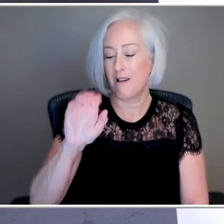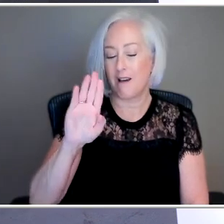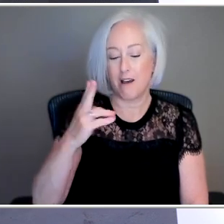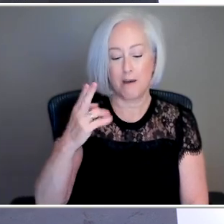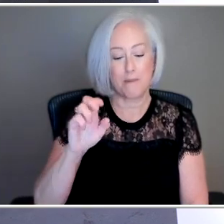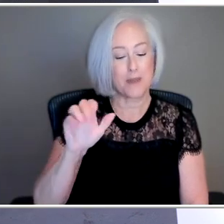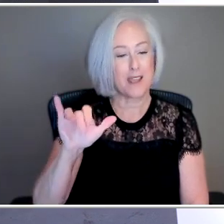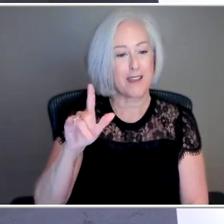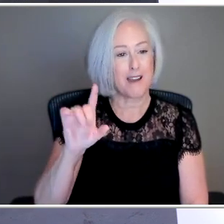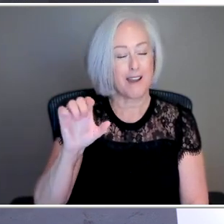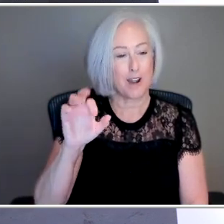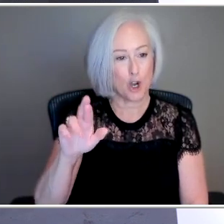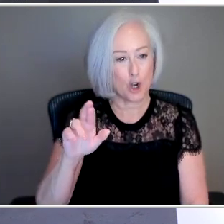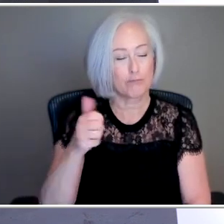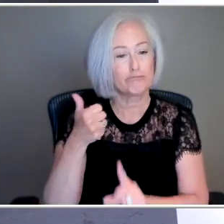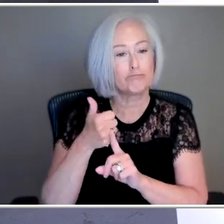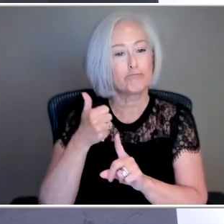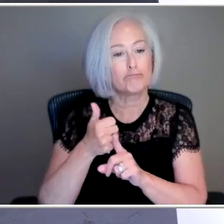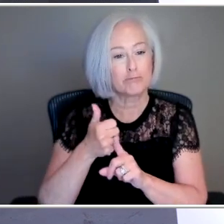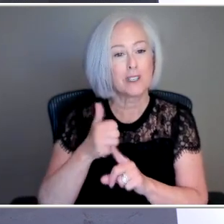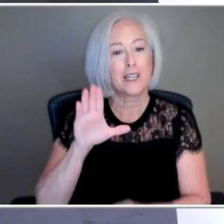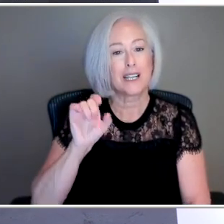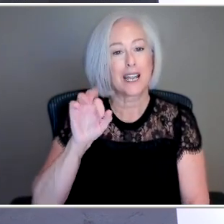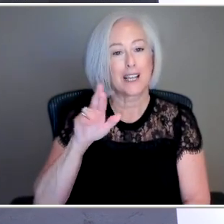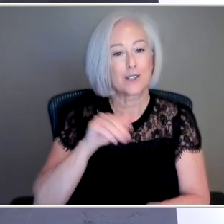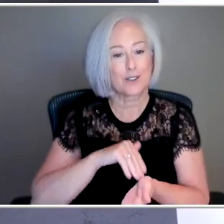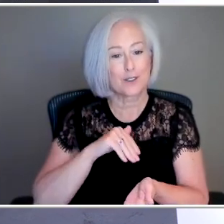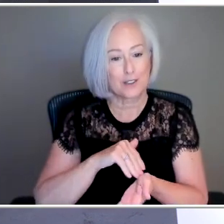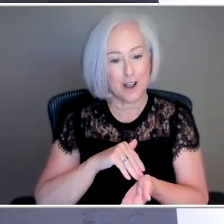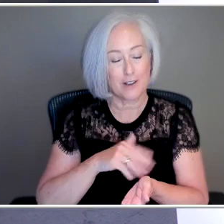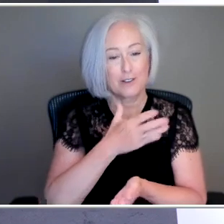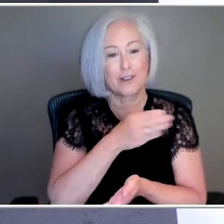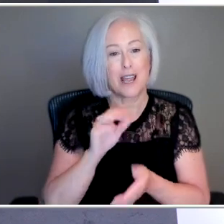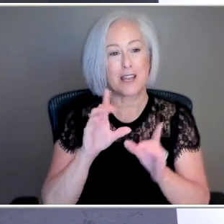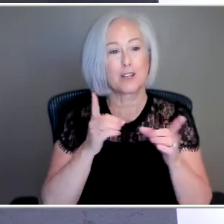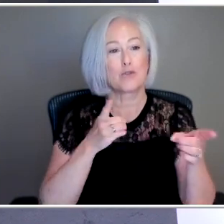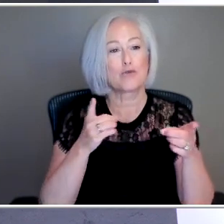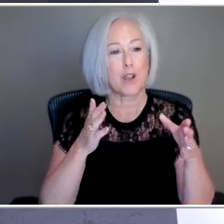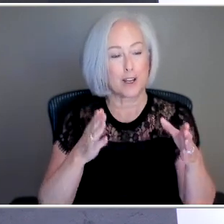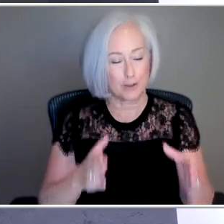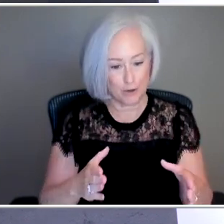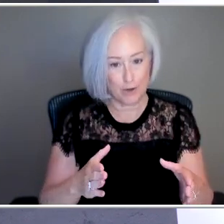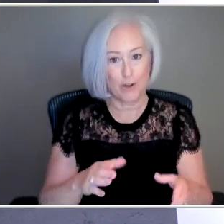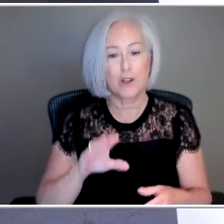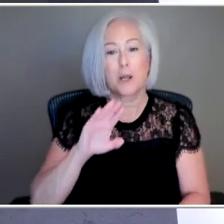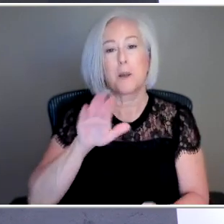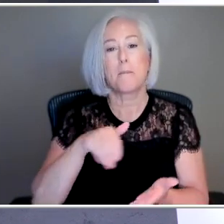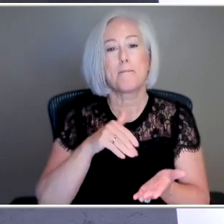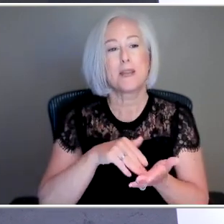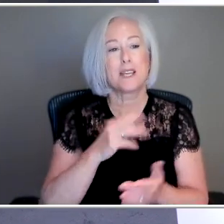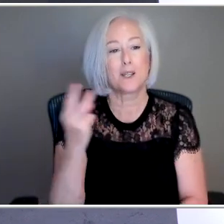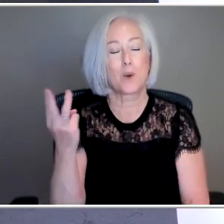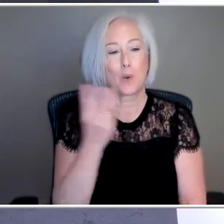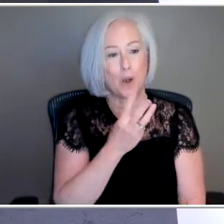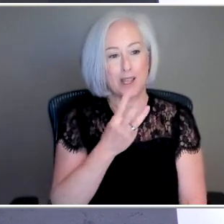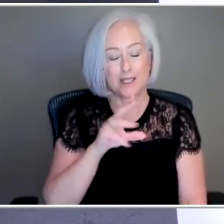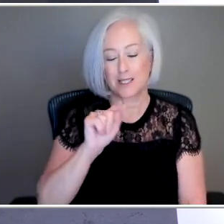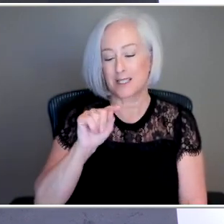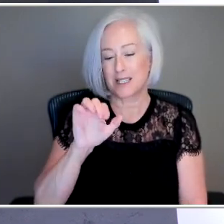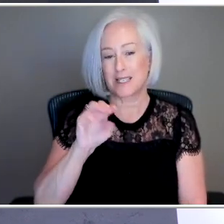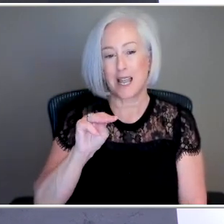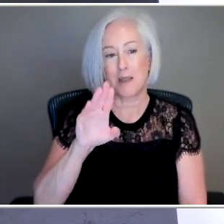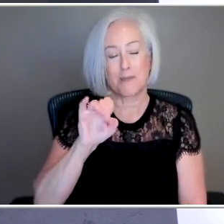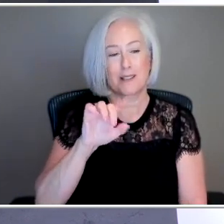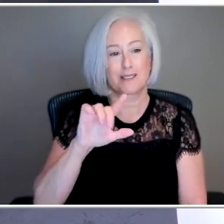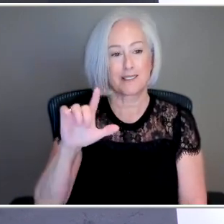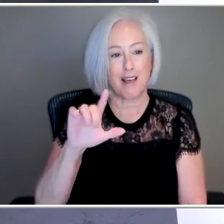Center, as well as the director of the Midwest Stem Cell Therapy Center. Dr. Abhyankar, good to see you. Good morning. Good nice to be